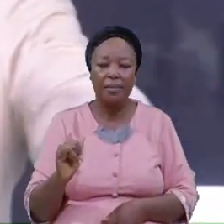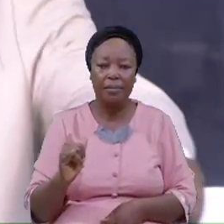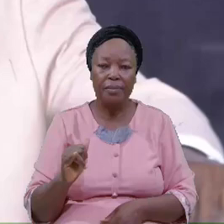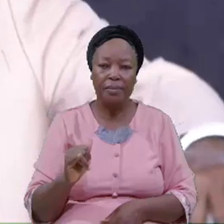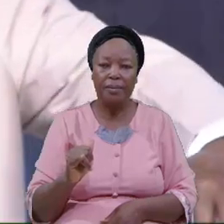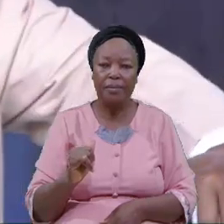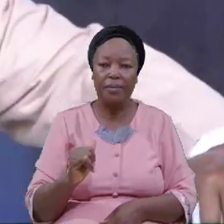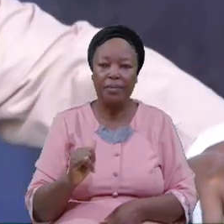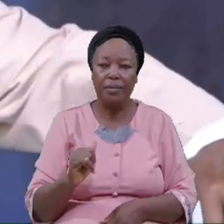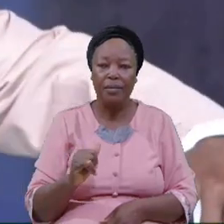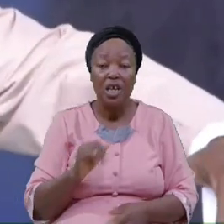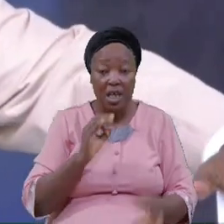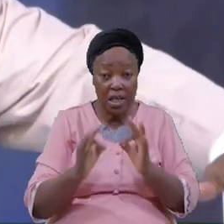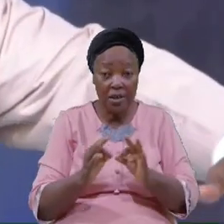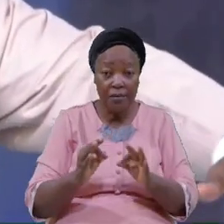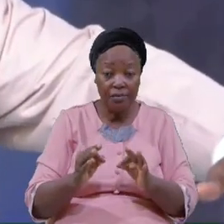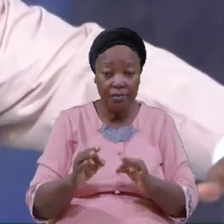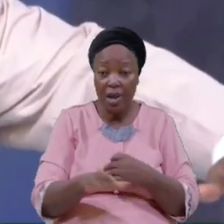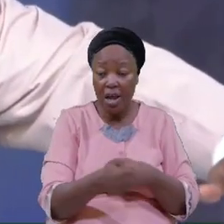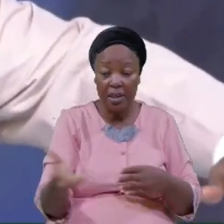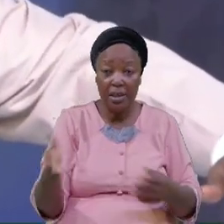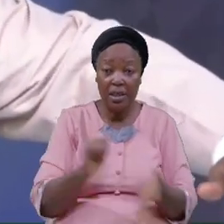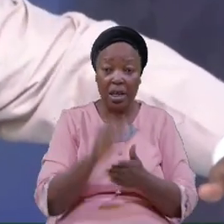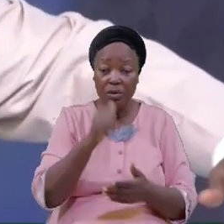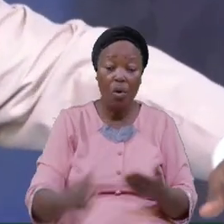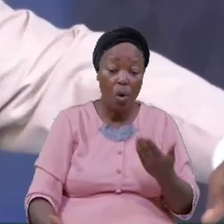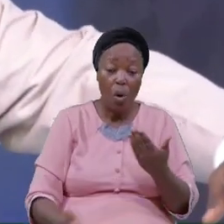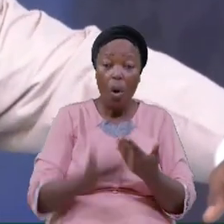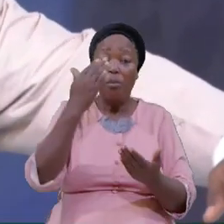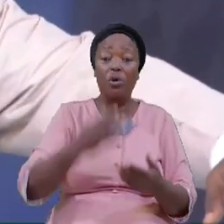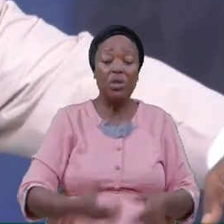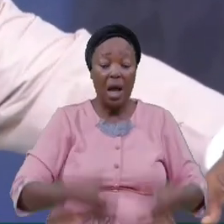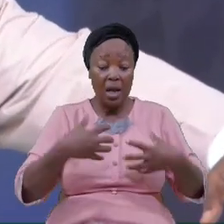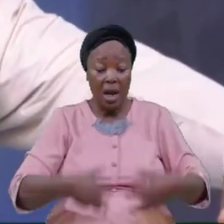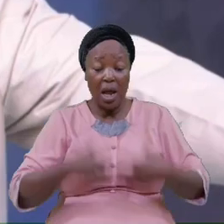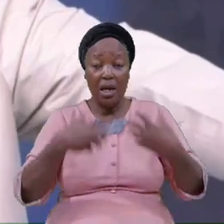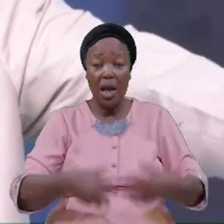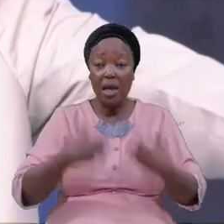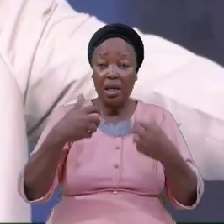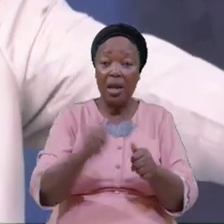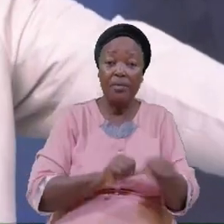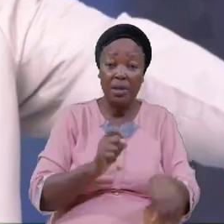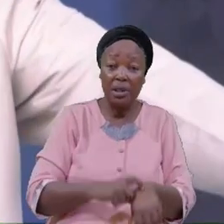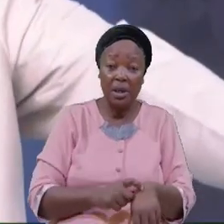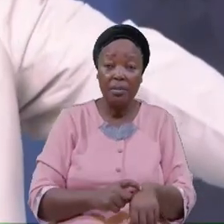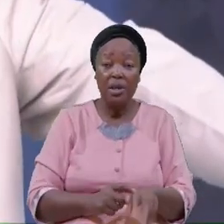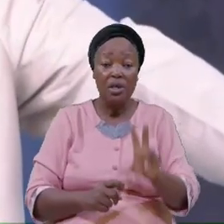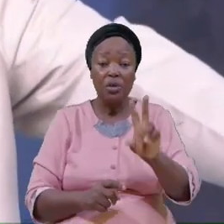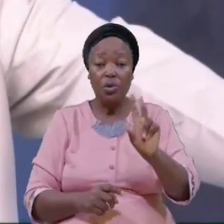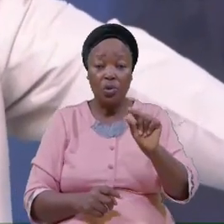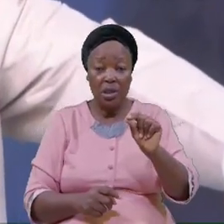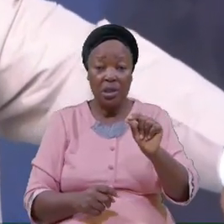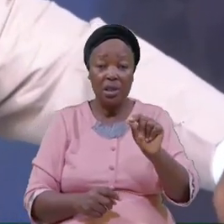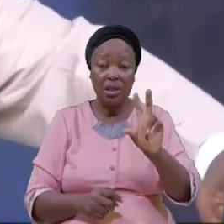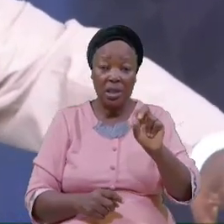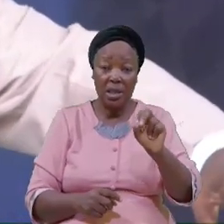If whatever you are always angry about, angry, 20, 30 years ago, when those